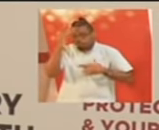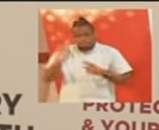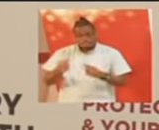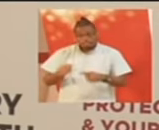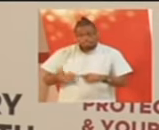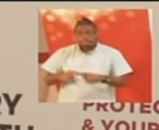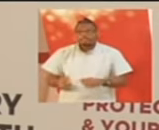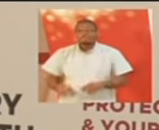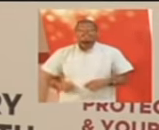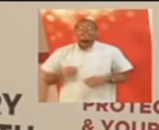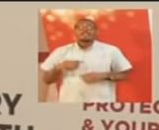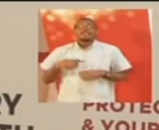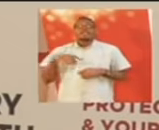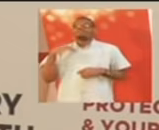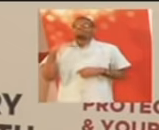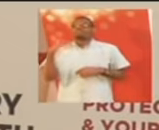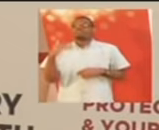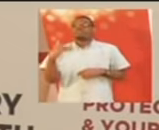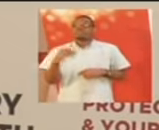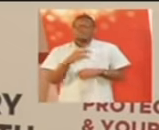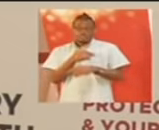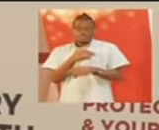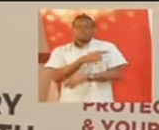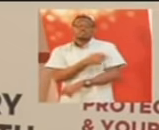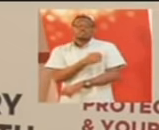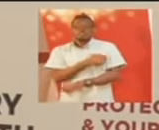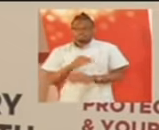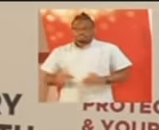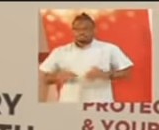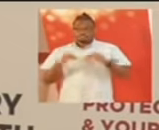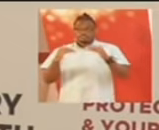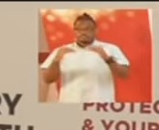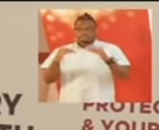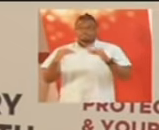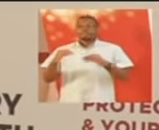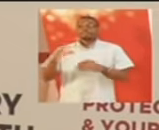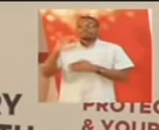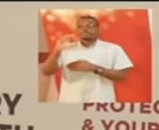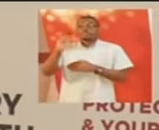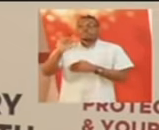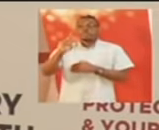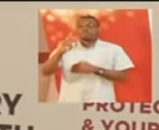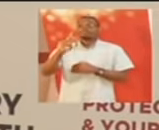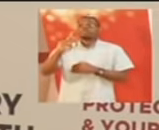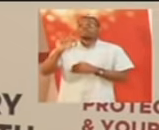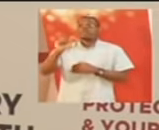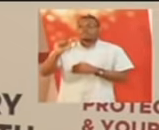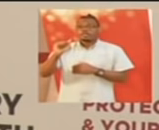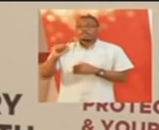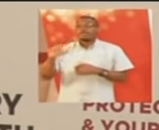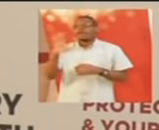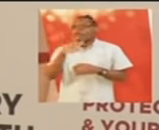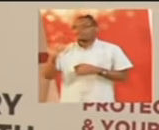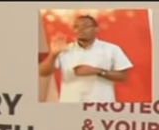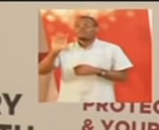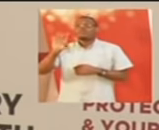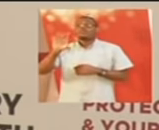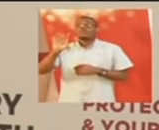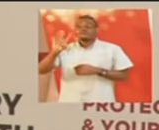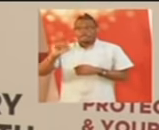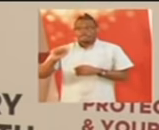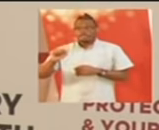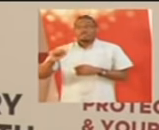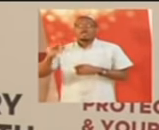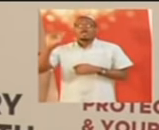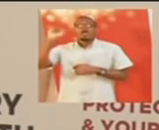several hospitals within that level. The Cora Hospital, the Covet Medical and Multi-Training Facility, the Arima